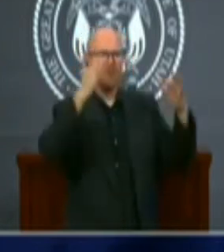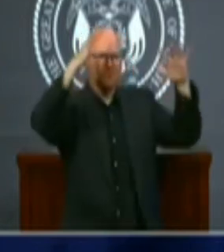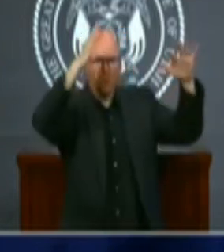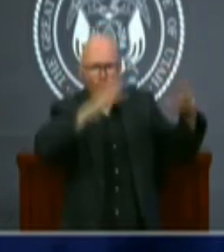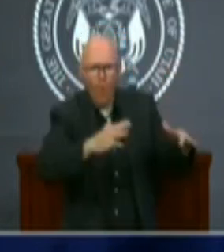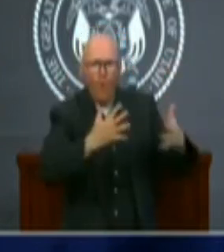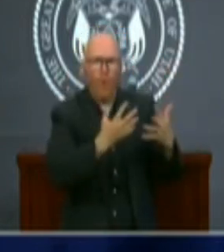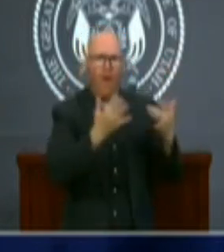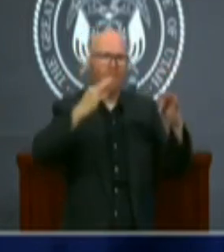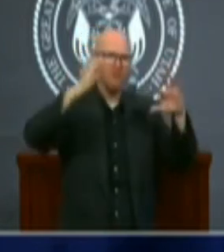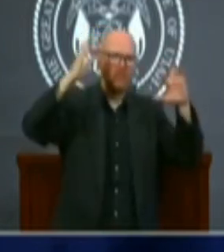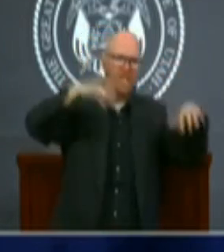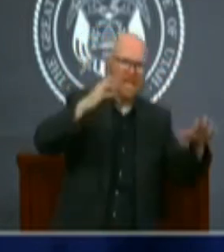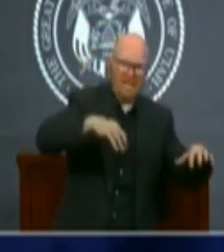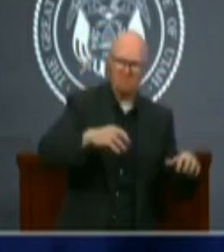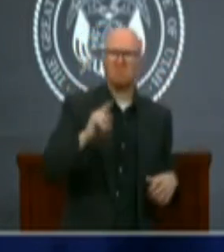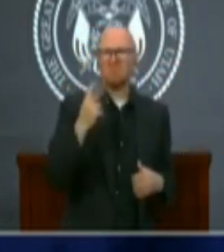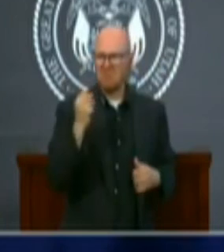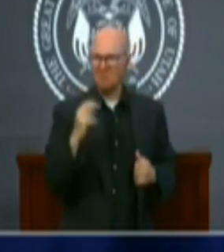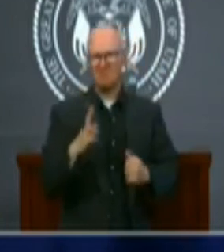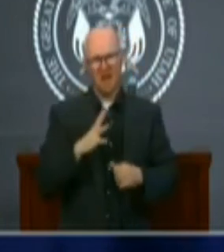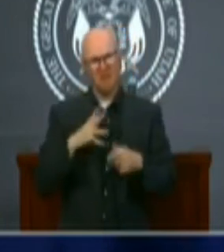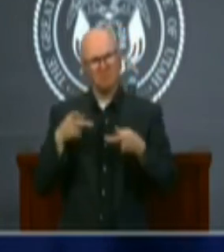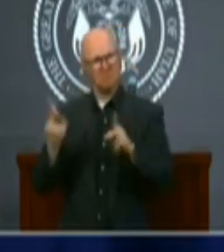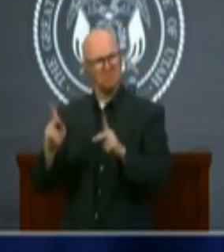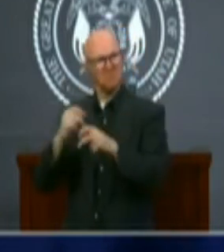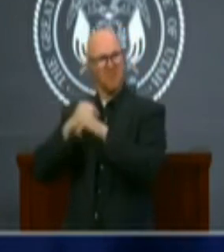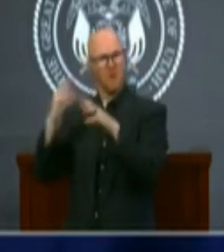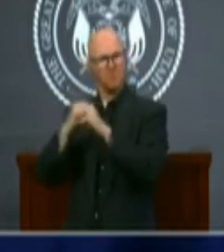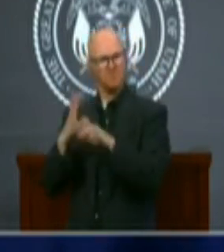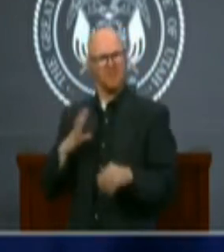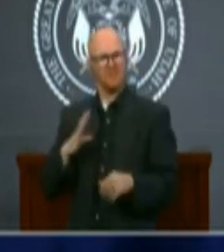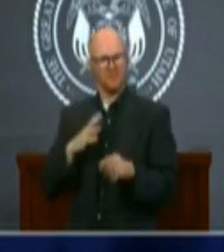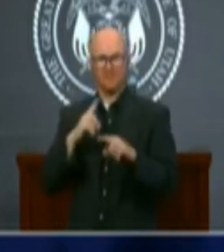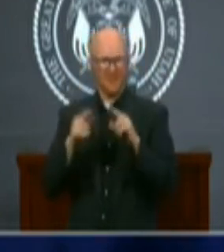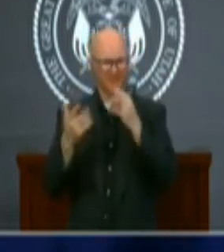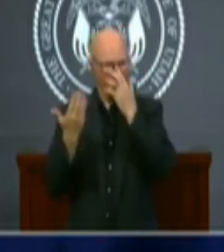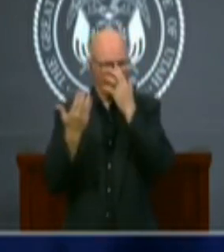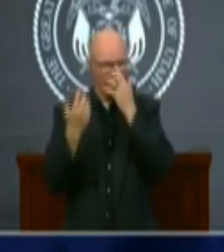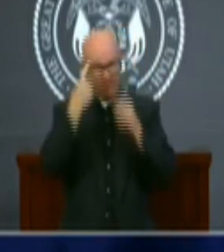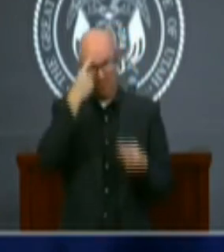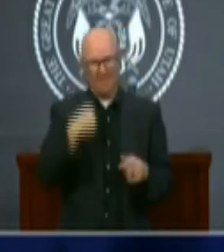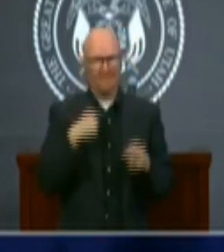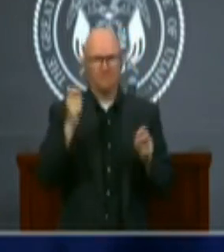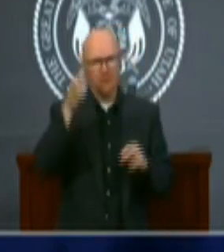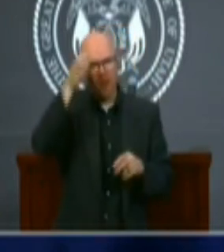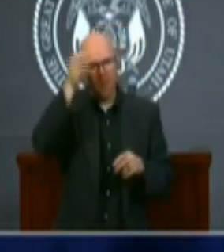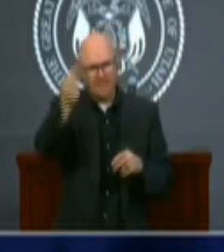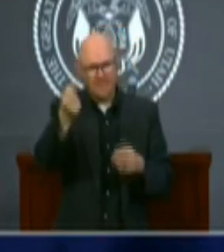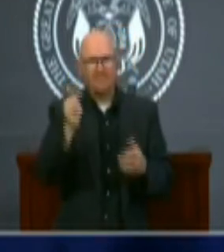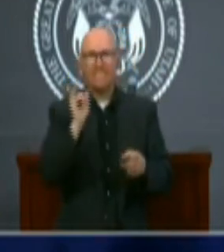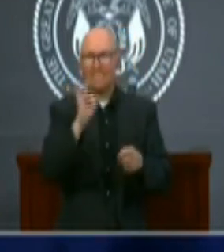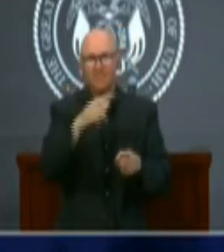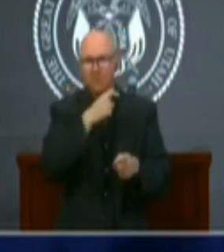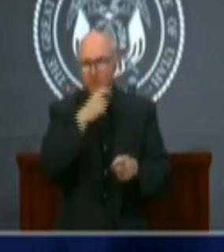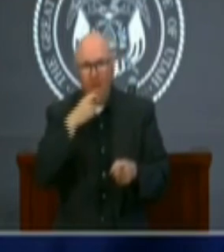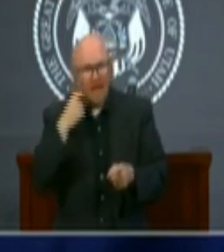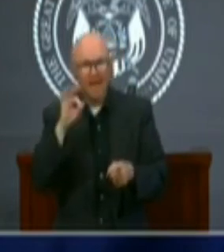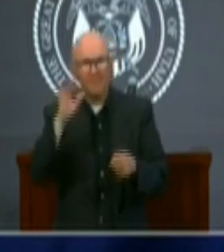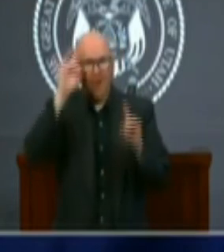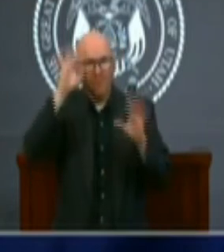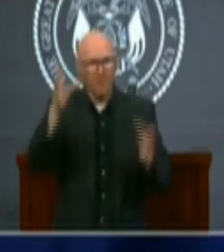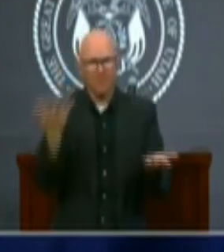categorization. It's just common sense, and that's the type of thing I would like to see the legislature